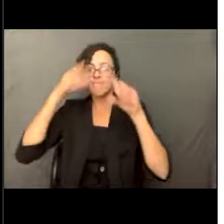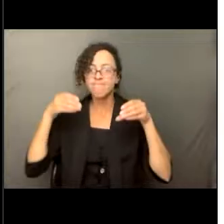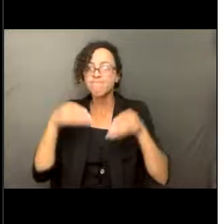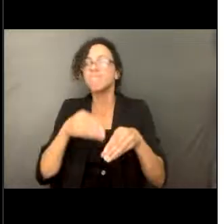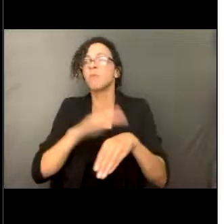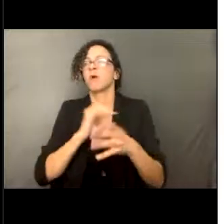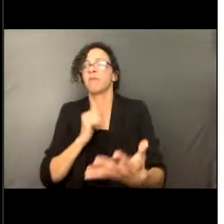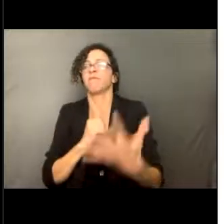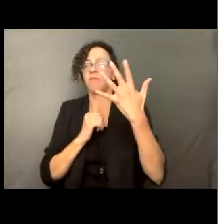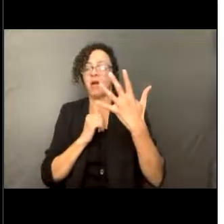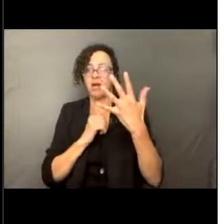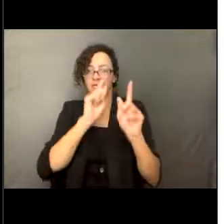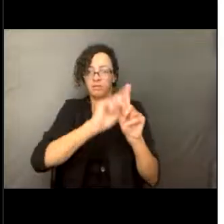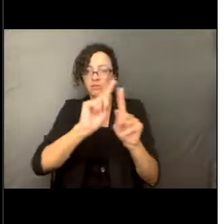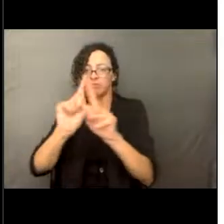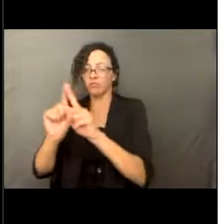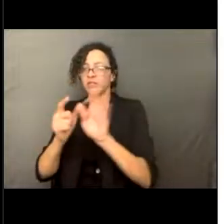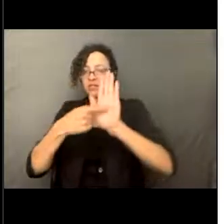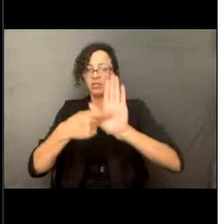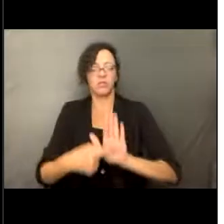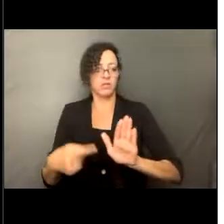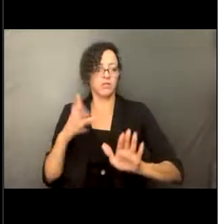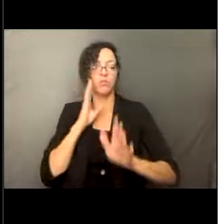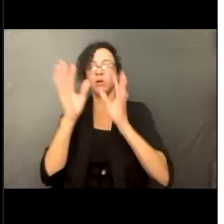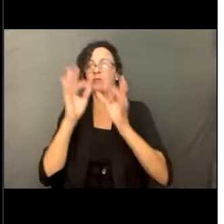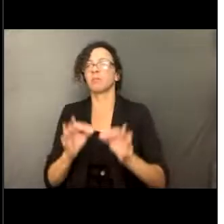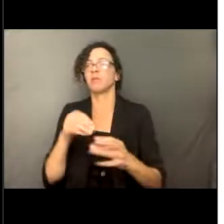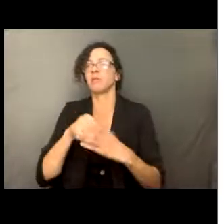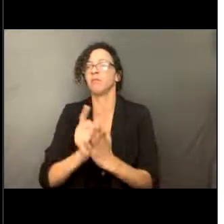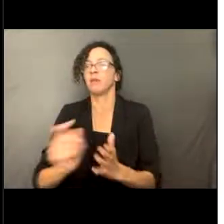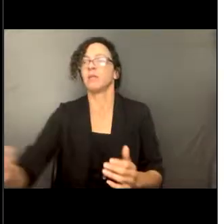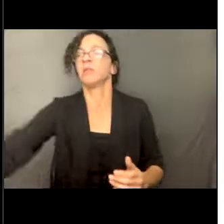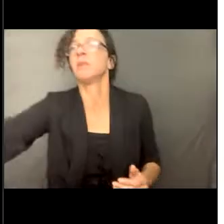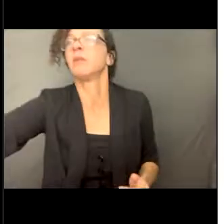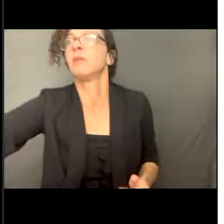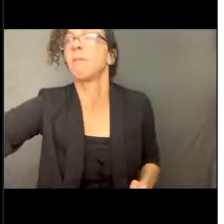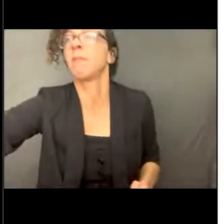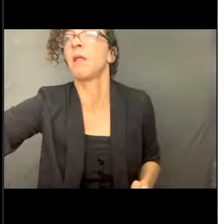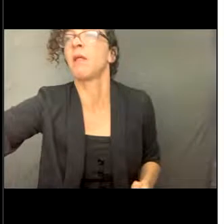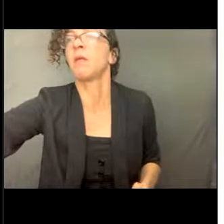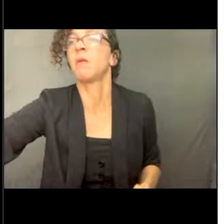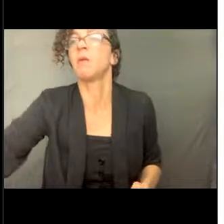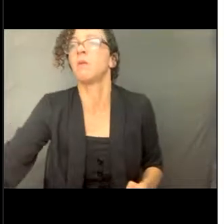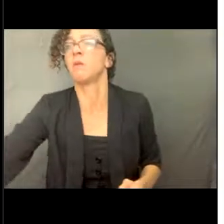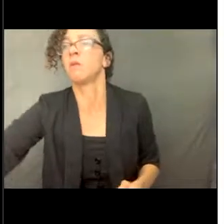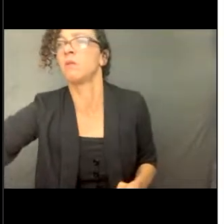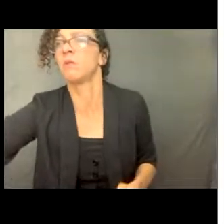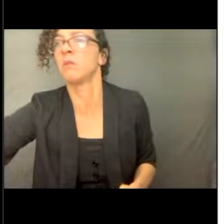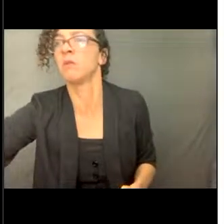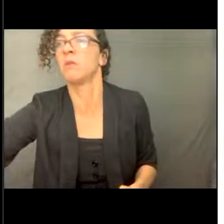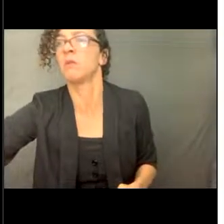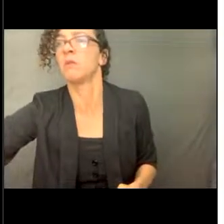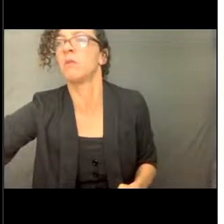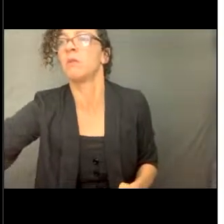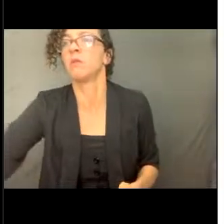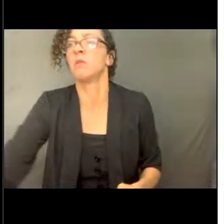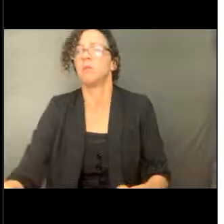which I'll walk through in a minute. Next, we really also wanted to focus on spatially significant